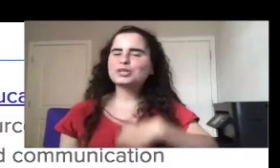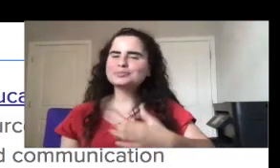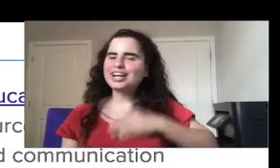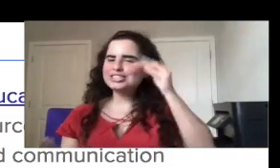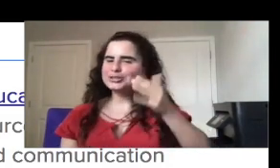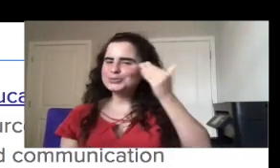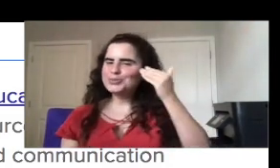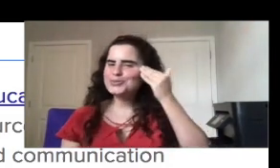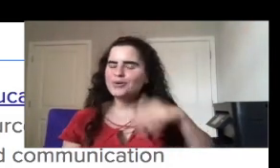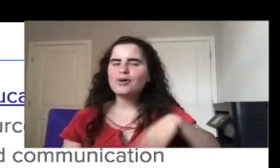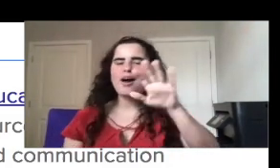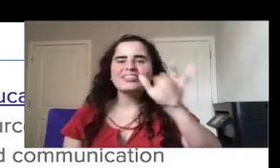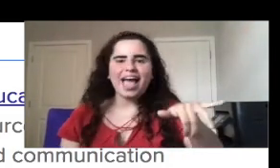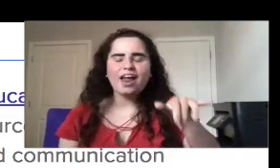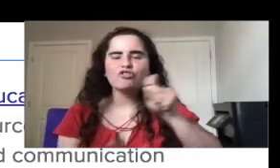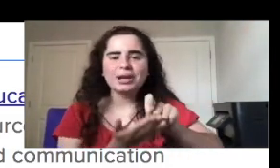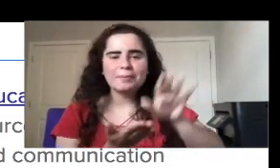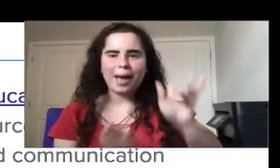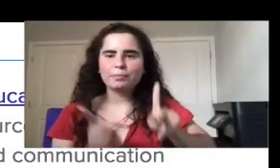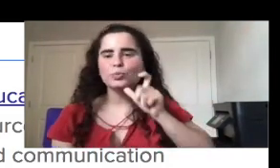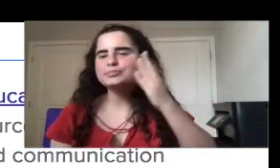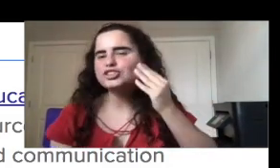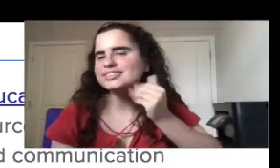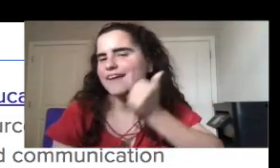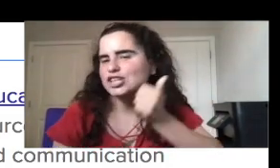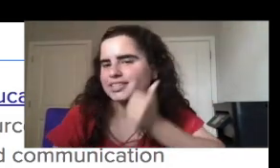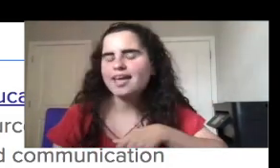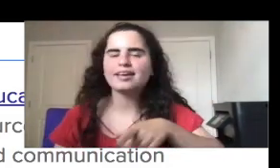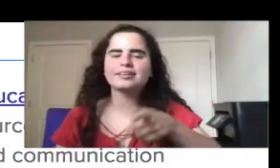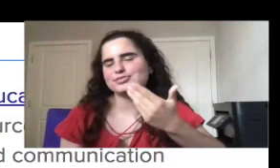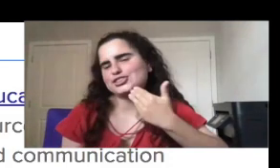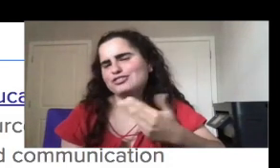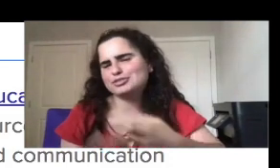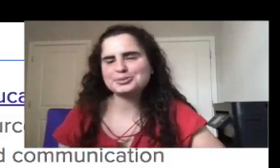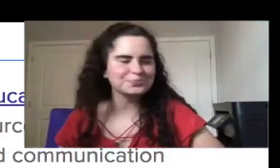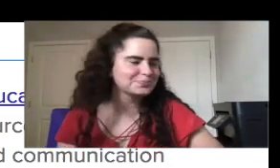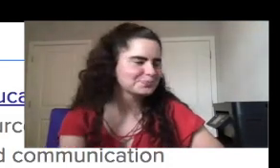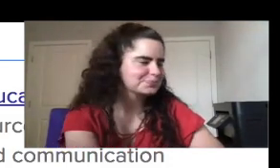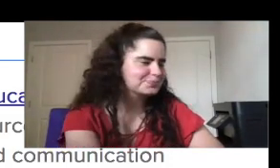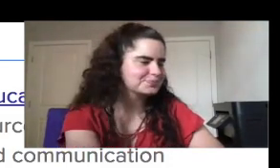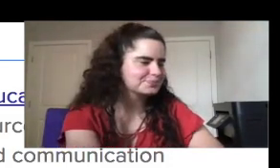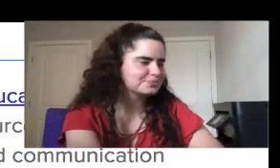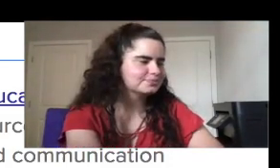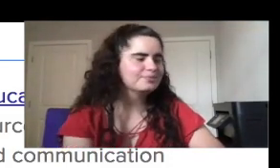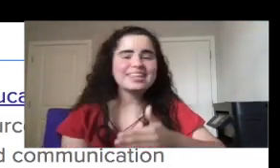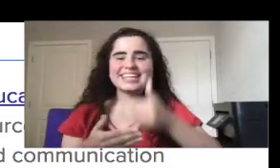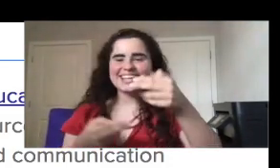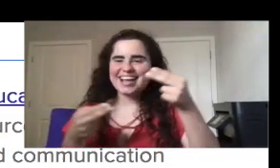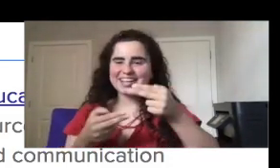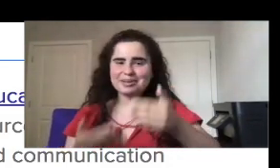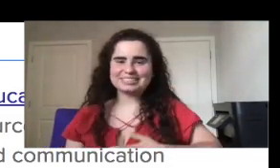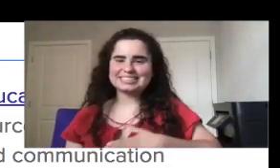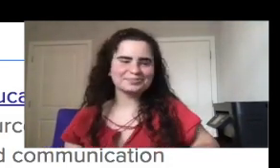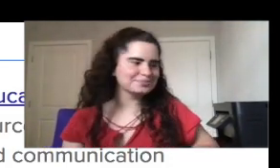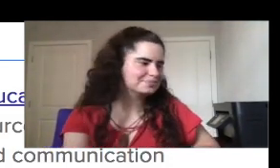this one because these are things that I wish my teachers knew. This is written by deaf students who have this experience on a